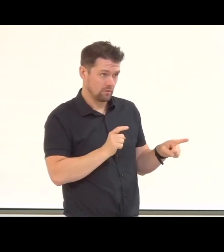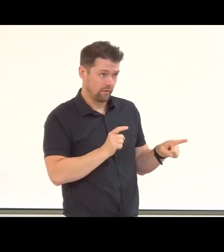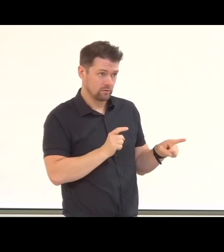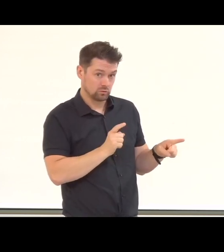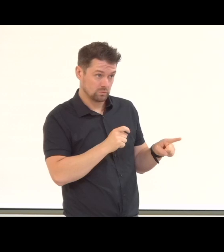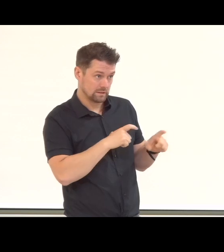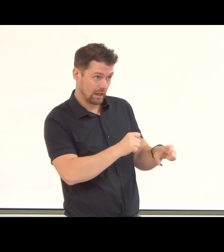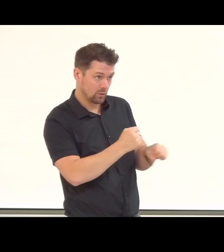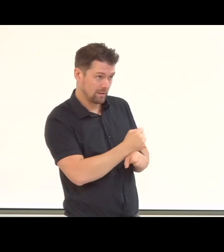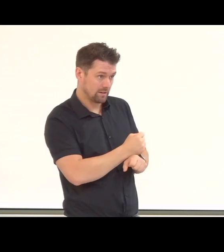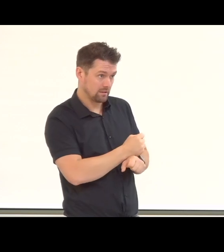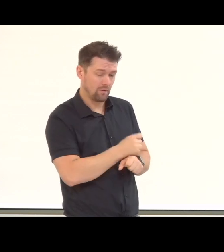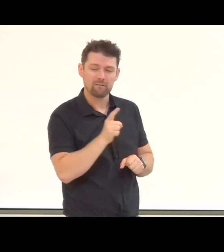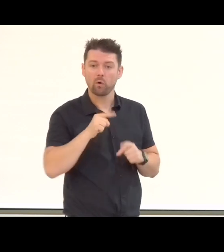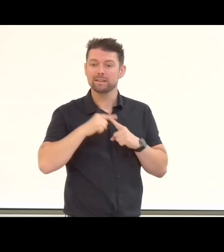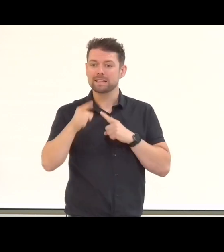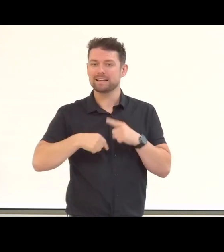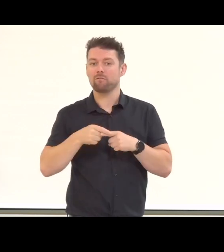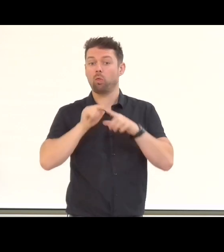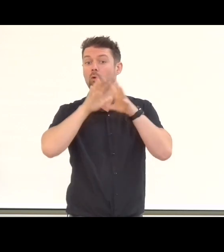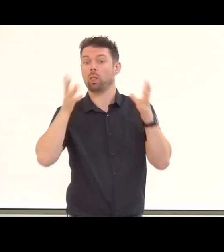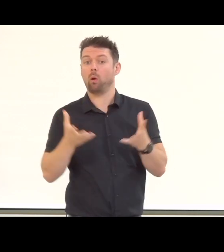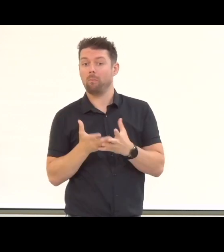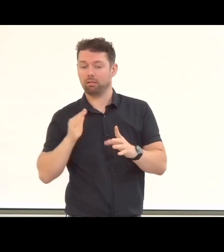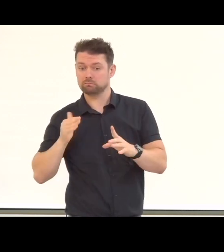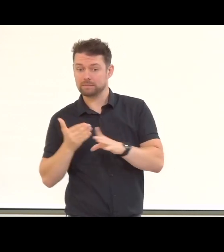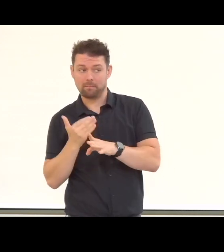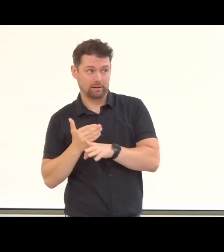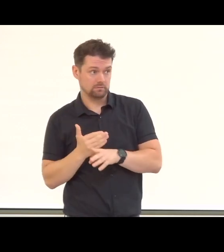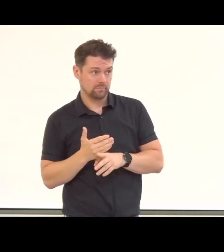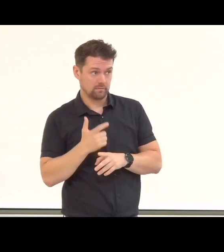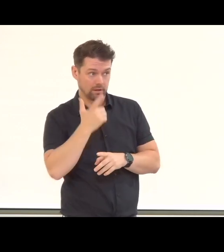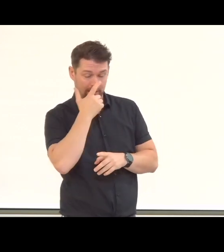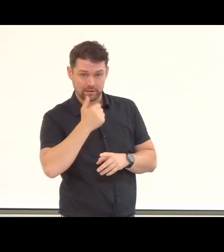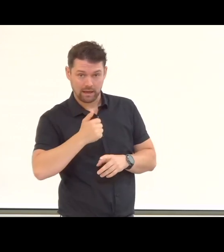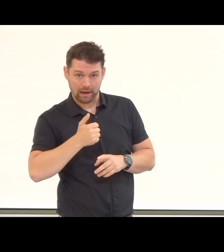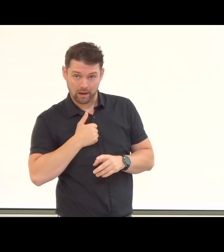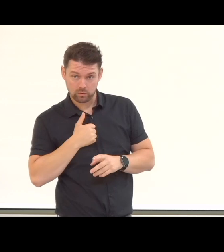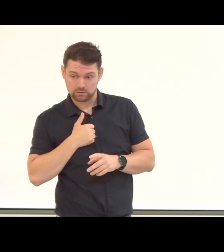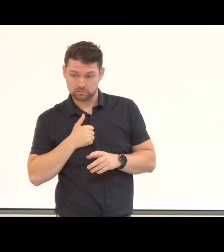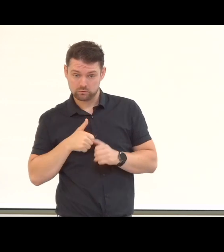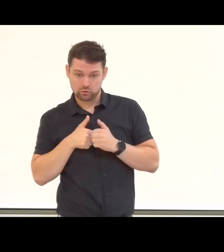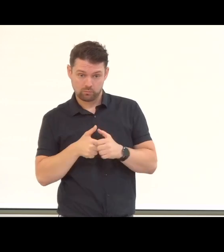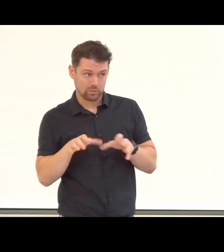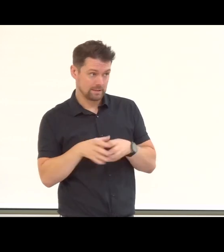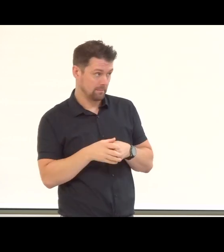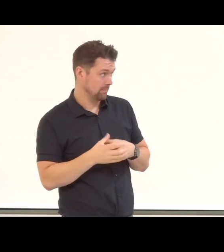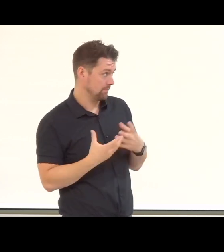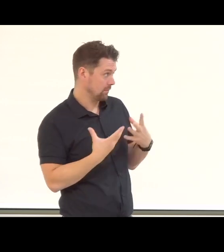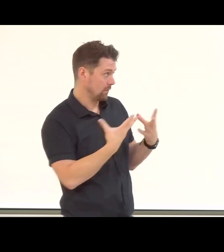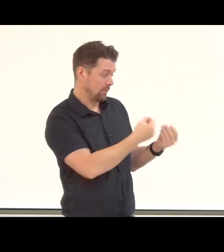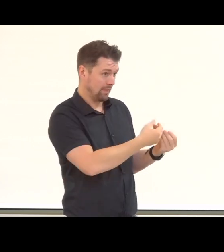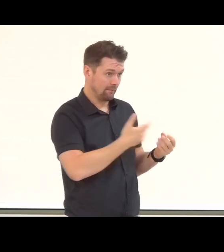this World Global campaign, so can we send some of our mission support team to train before?